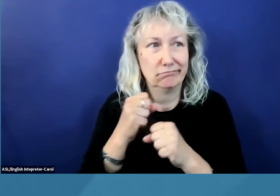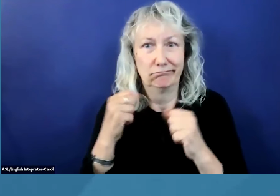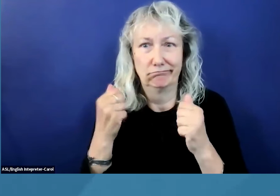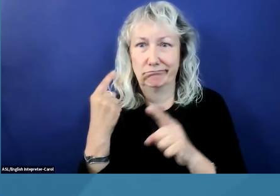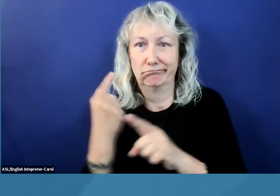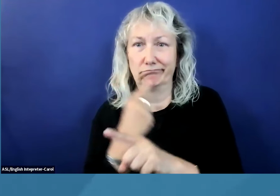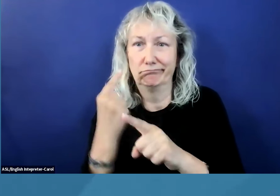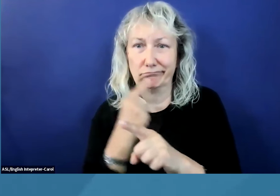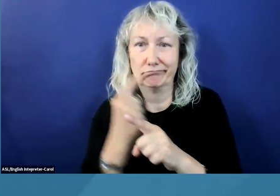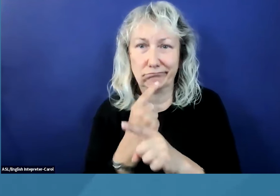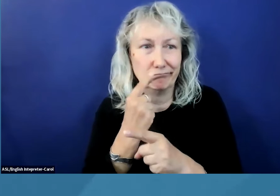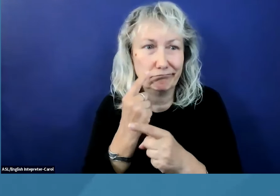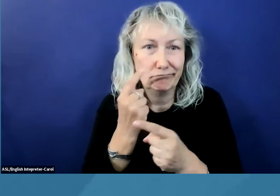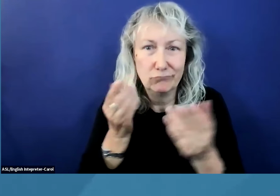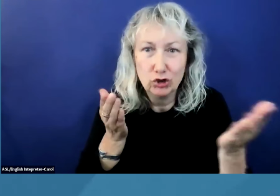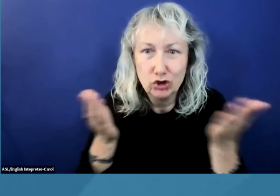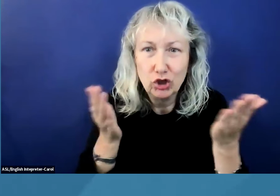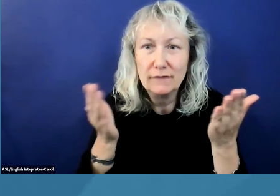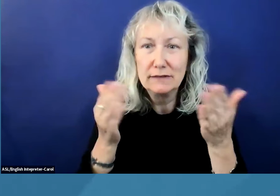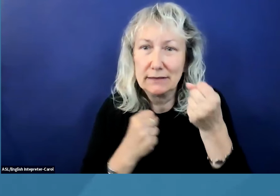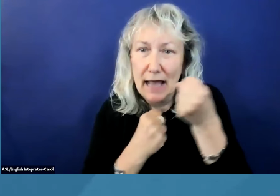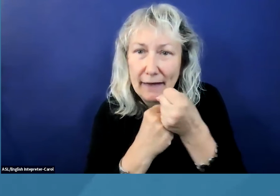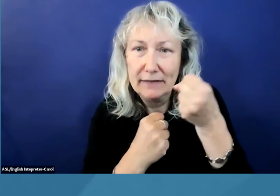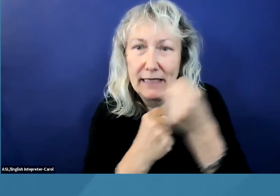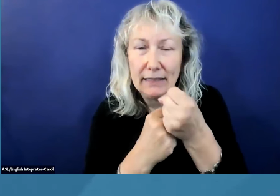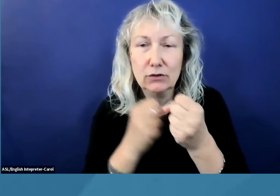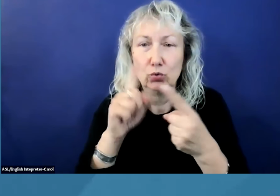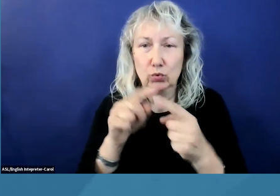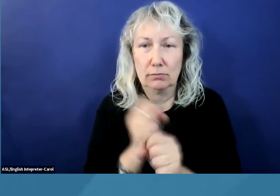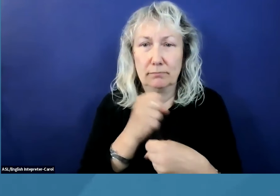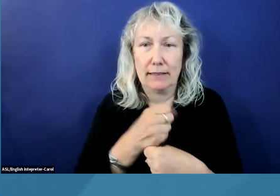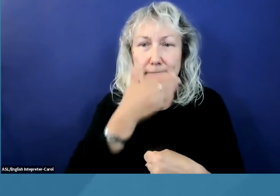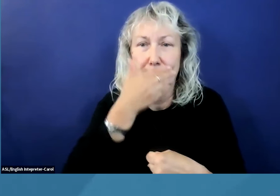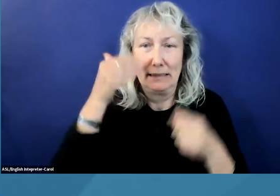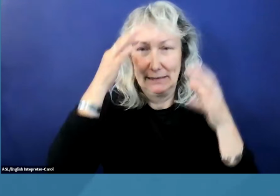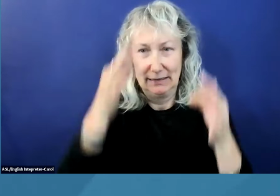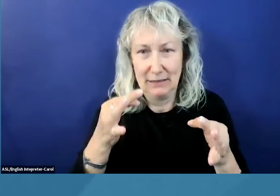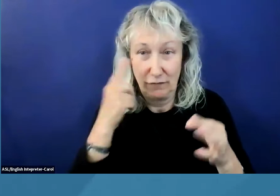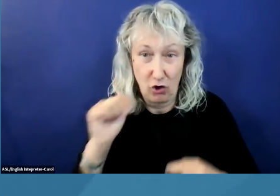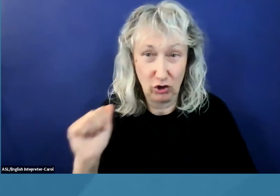make more informed financial decisions. Go ahead, Craig.